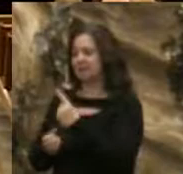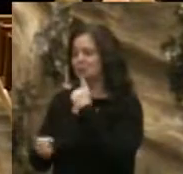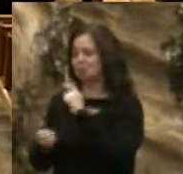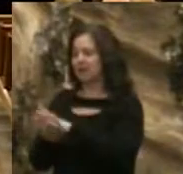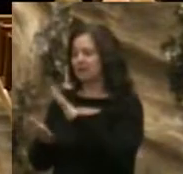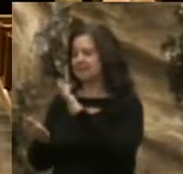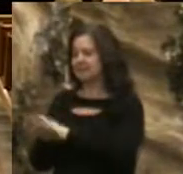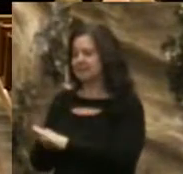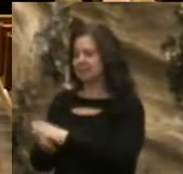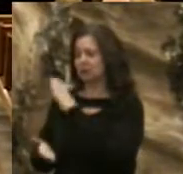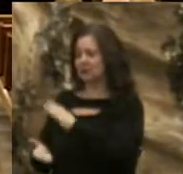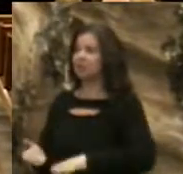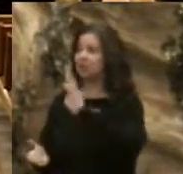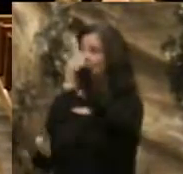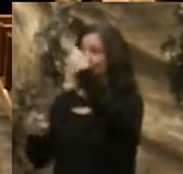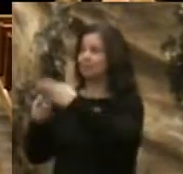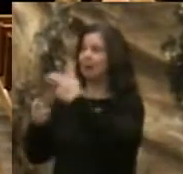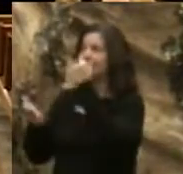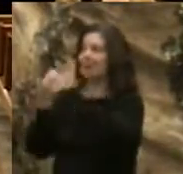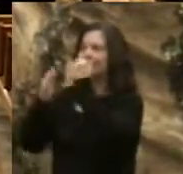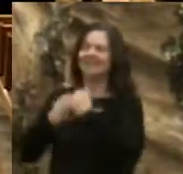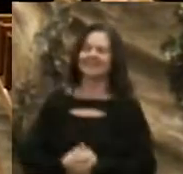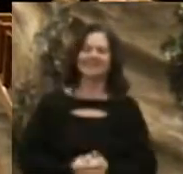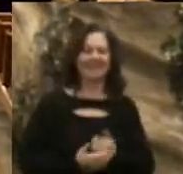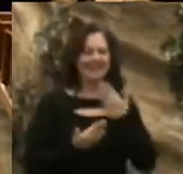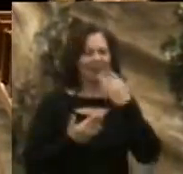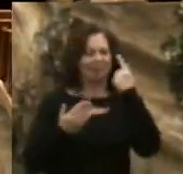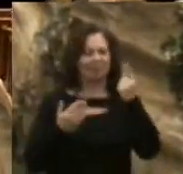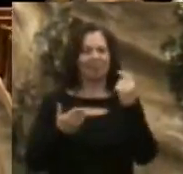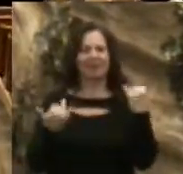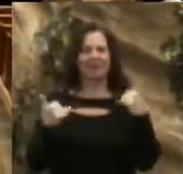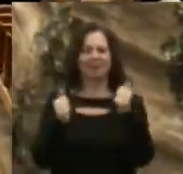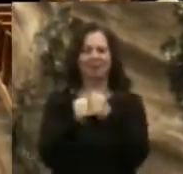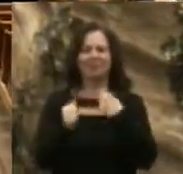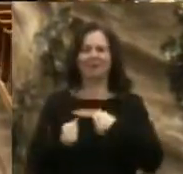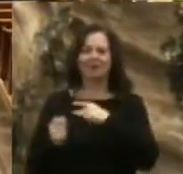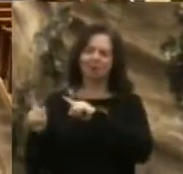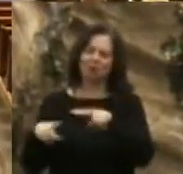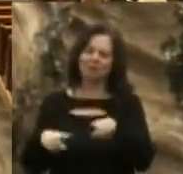name. Amen. Thanks again for playing with me. You can go back and sit with your families.